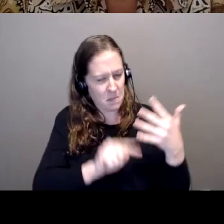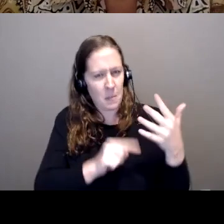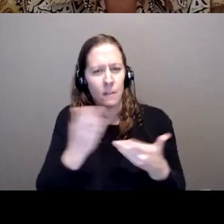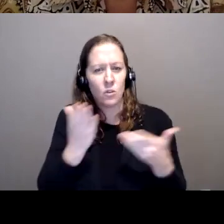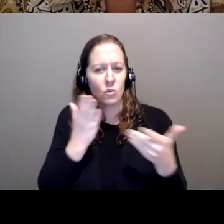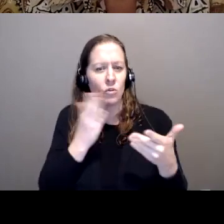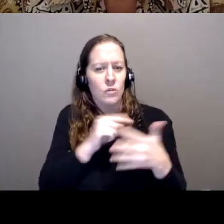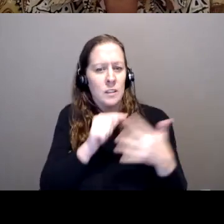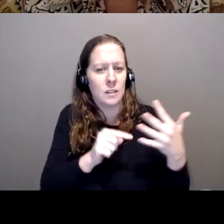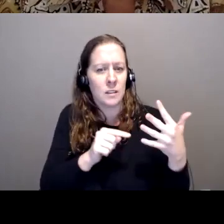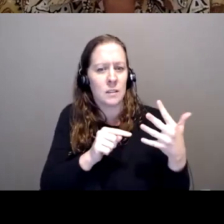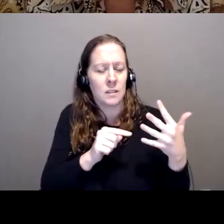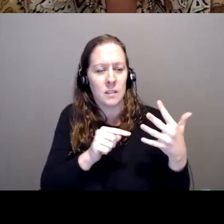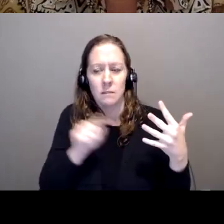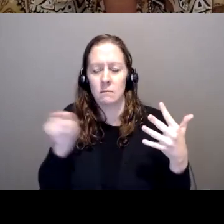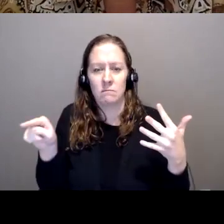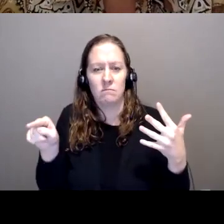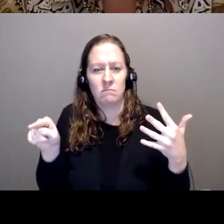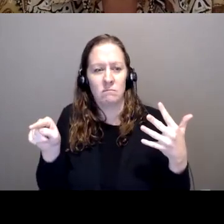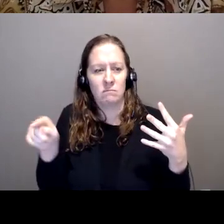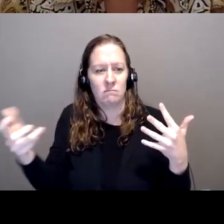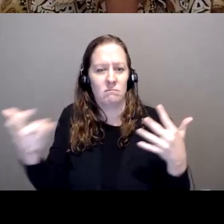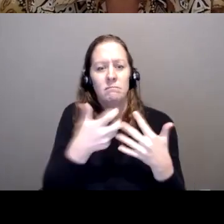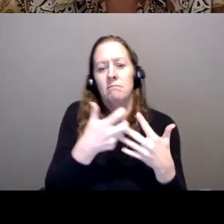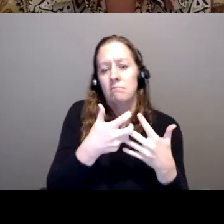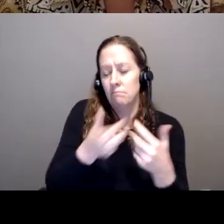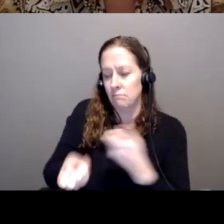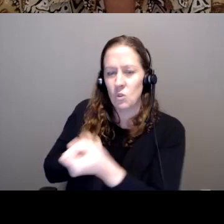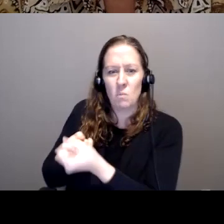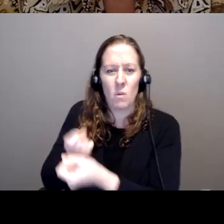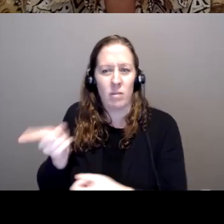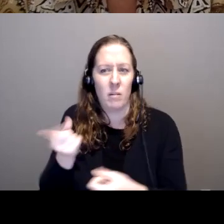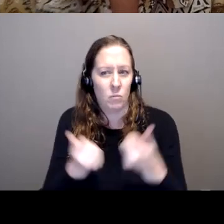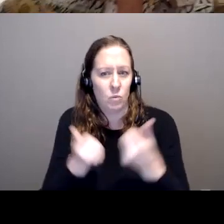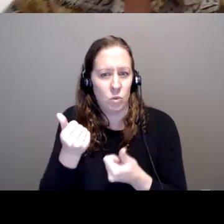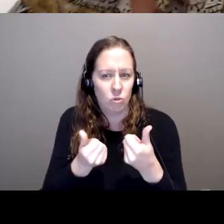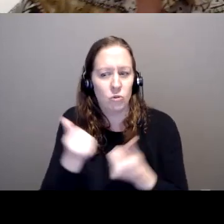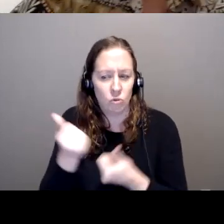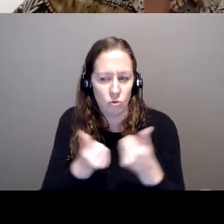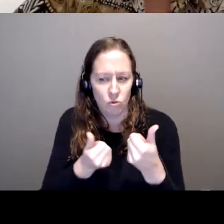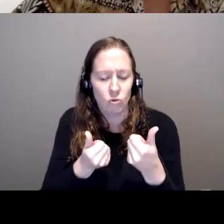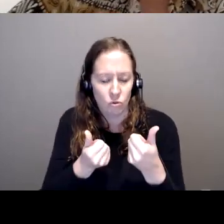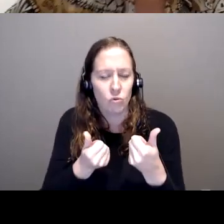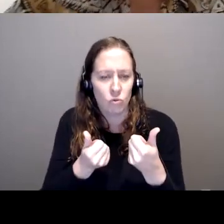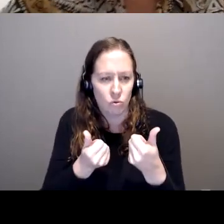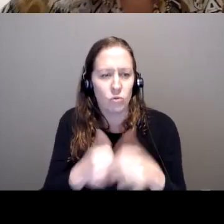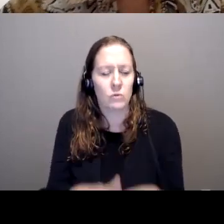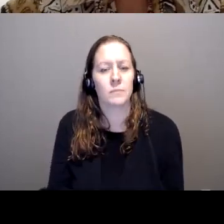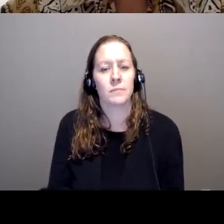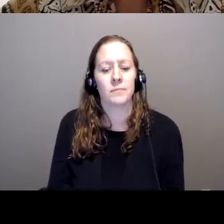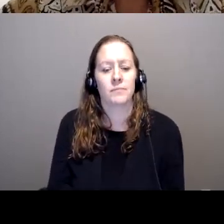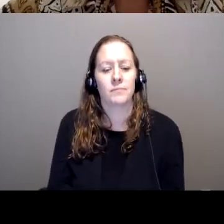are going to be there to support them. So they may come into